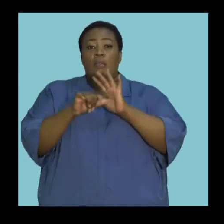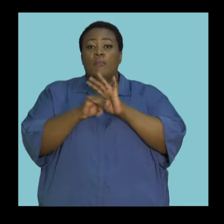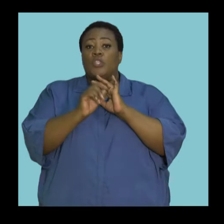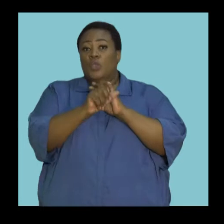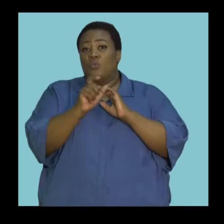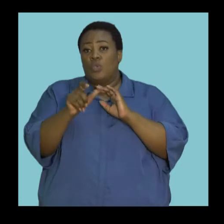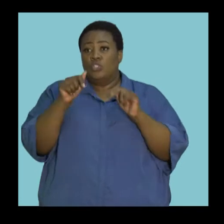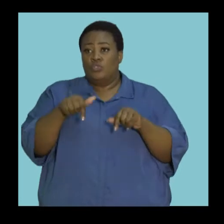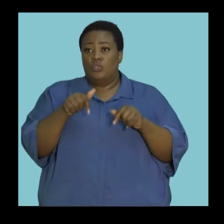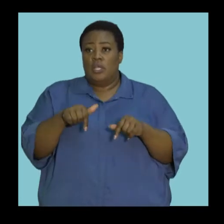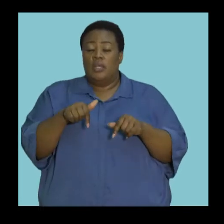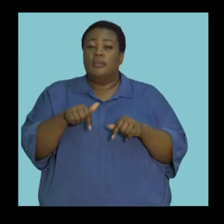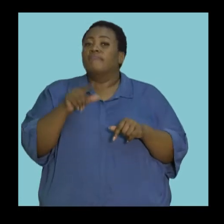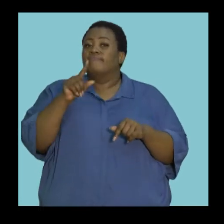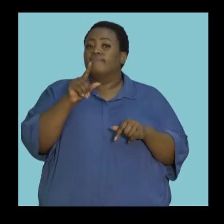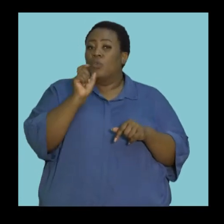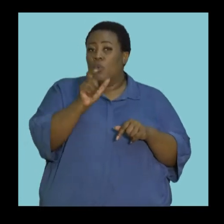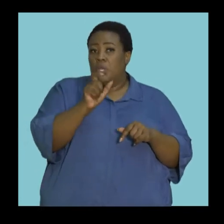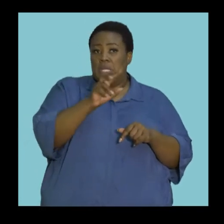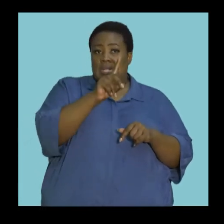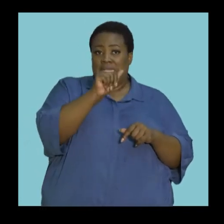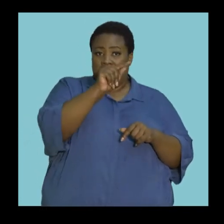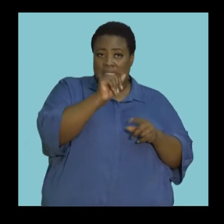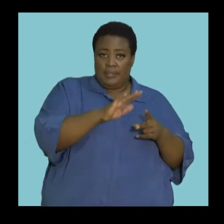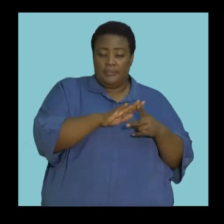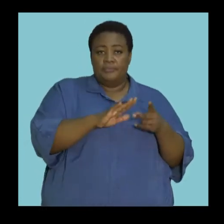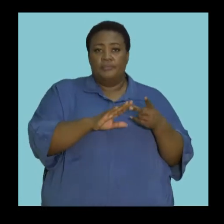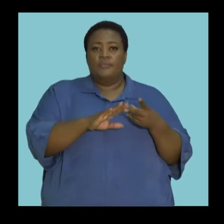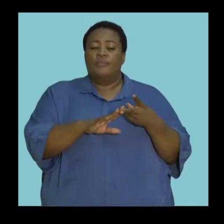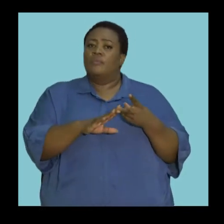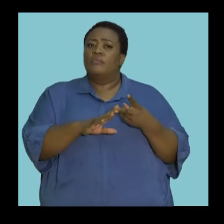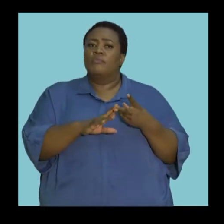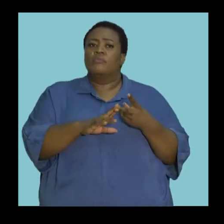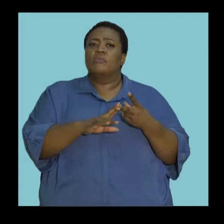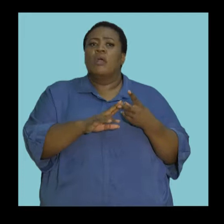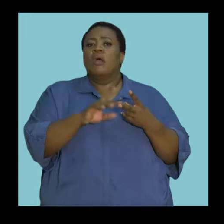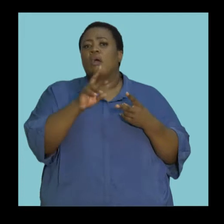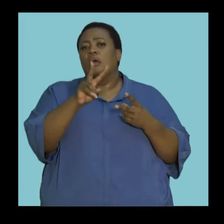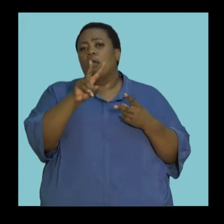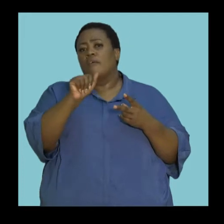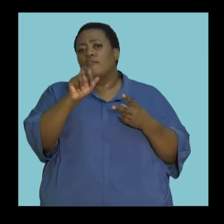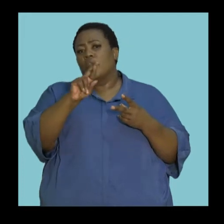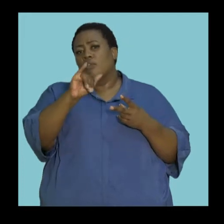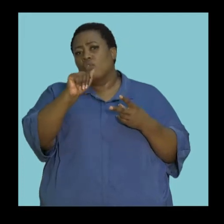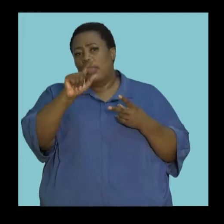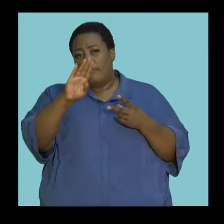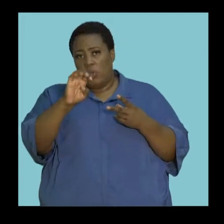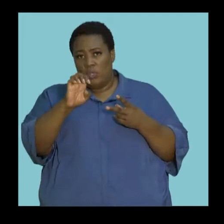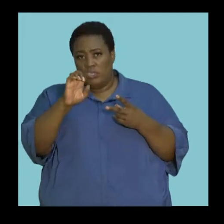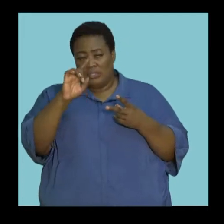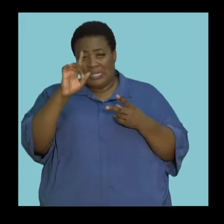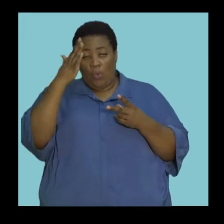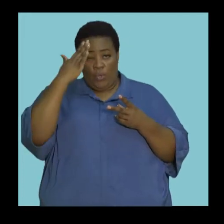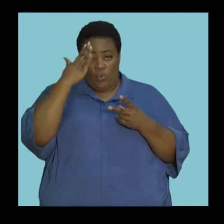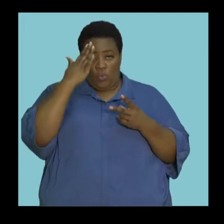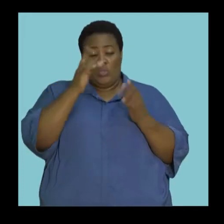lesson would be, as I mentioned, the word data. We've looked at variables in the past, and we know that there are three different types of variables: